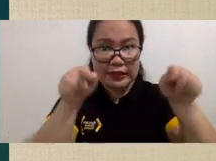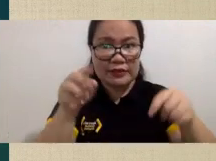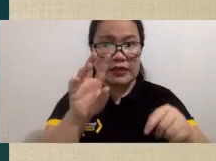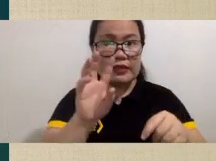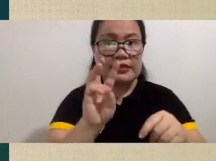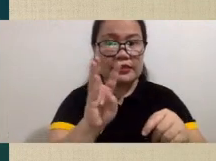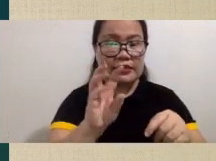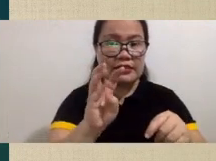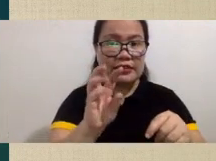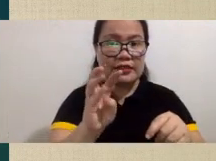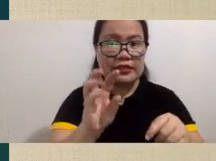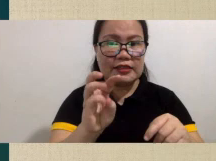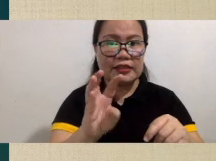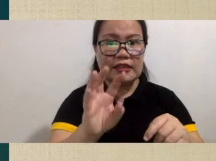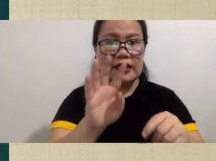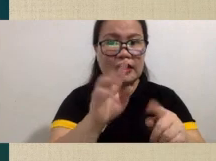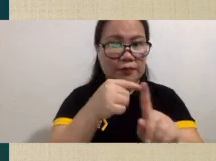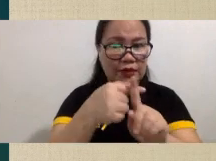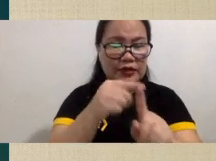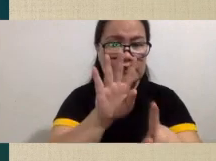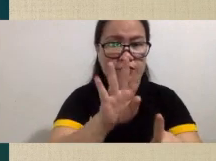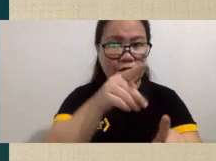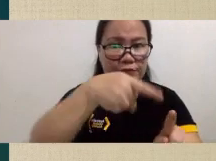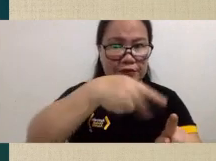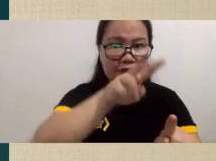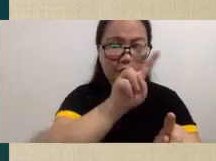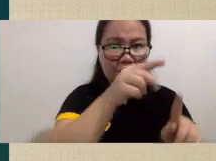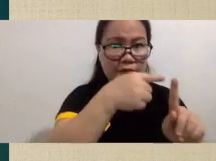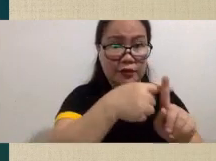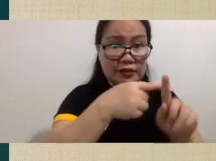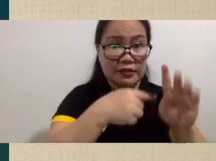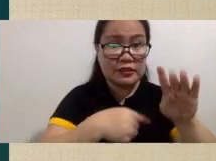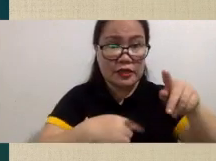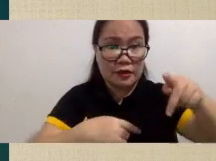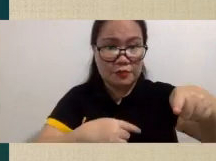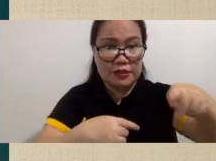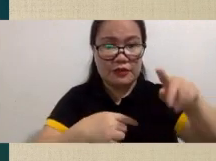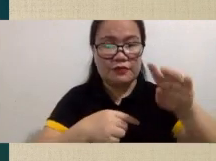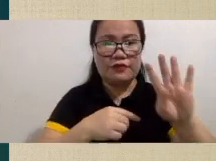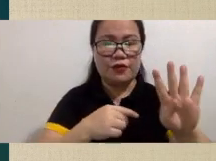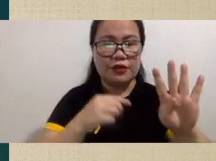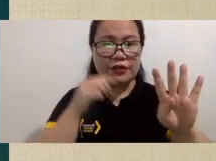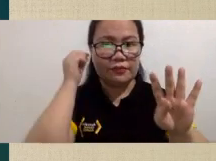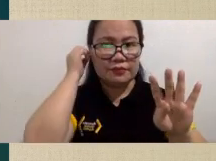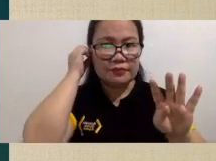plus 4p raised, p raised to 4.